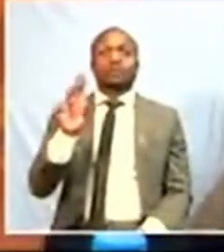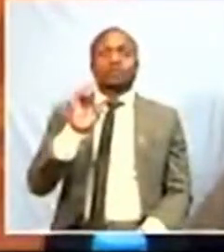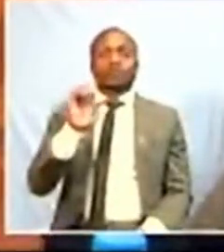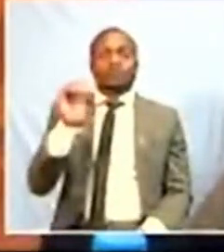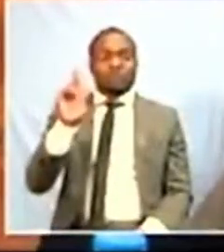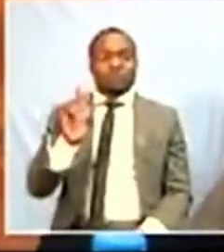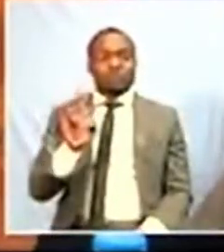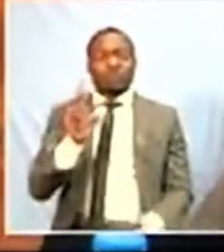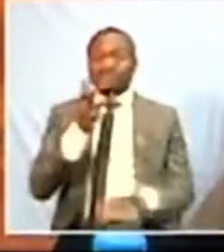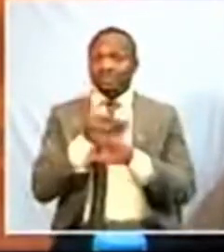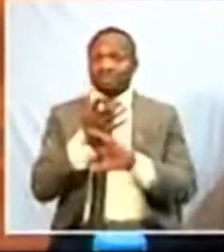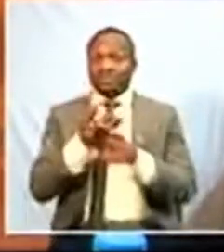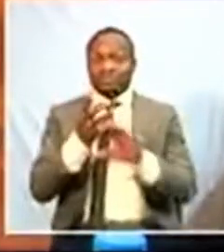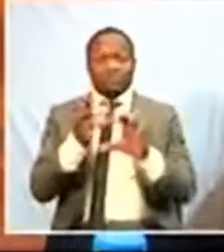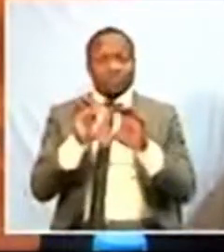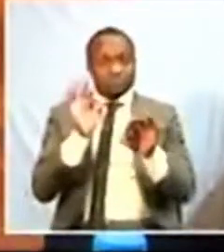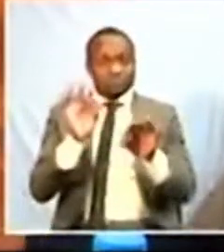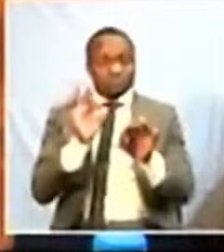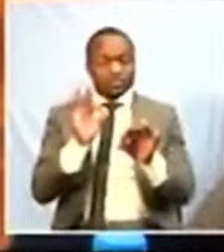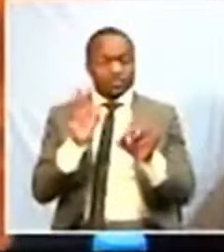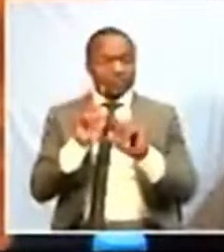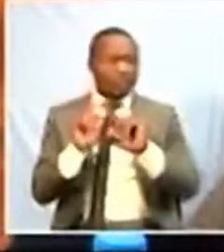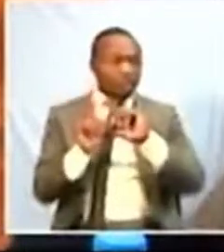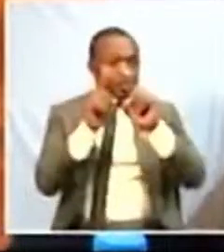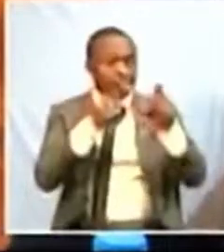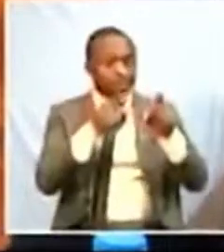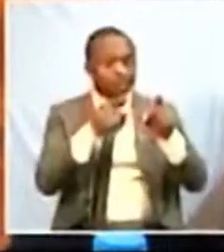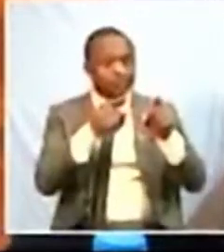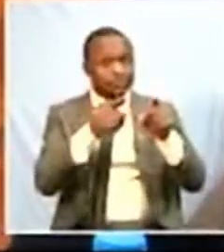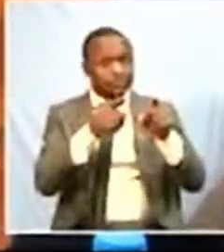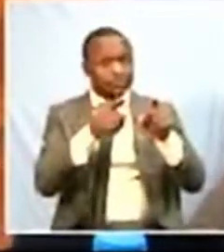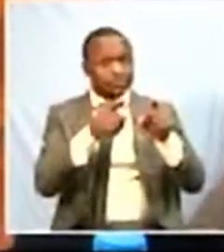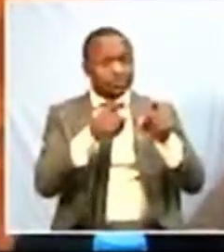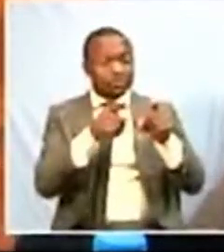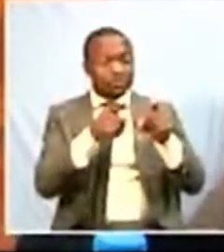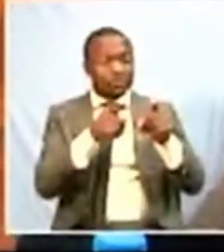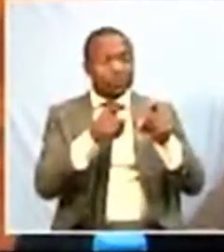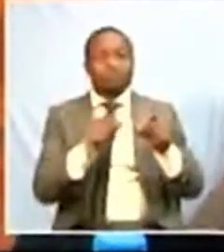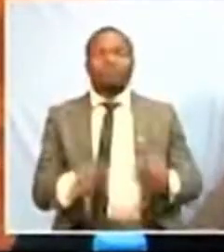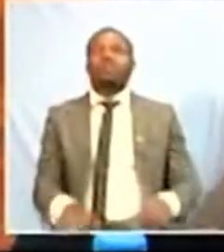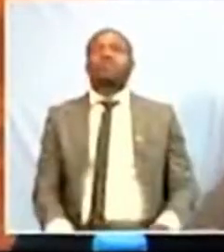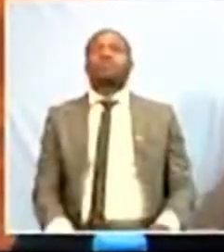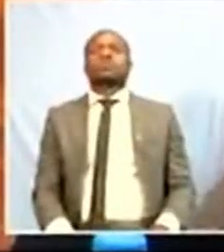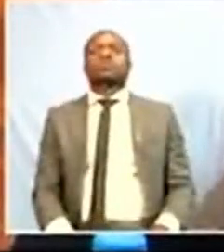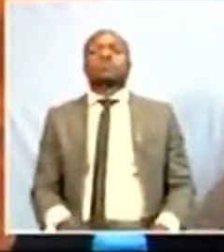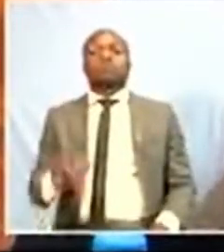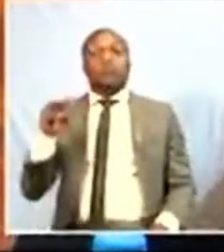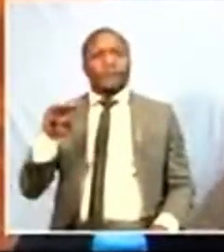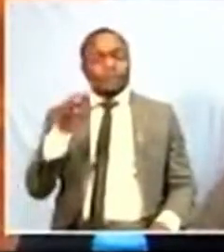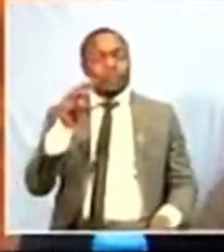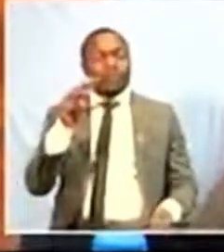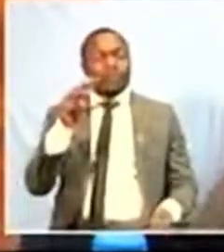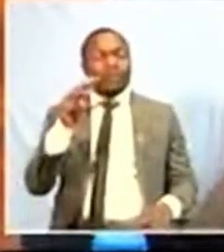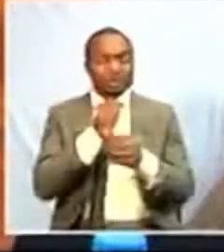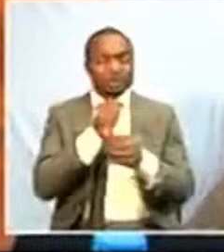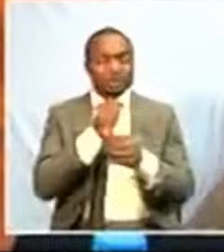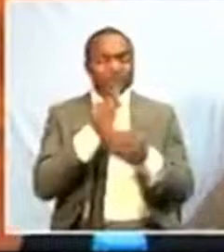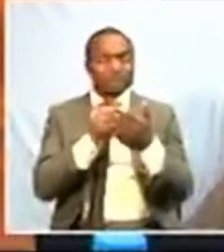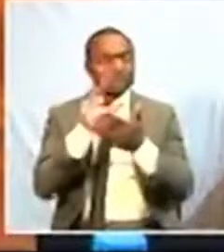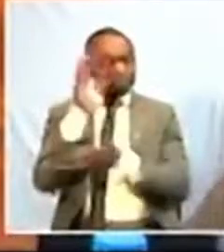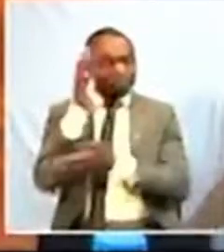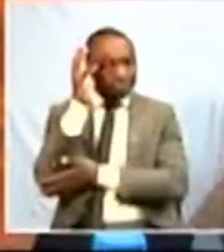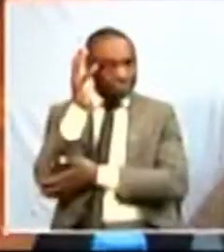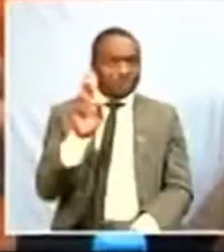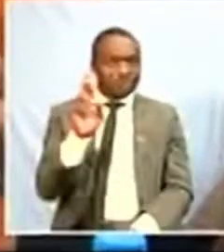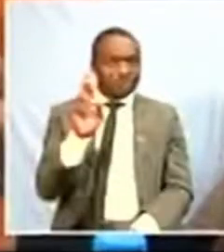and get it, we are not available. They go and get it. Some of them are traveling as far as the Mwilunga to get rosewood.